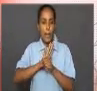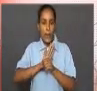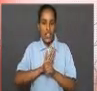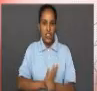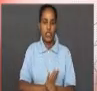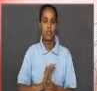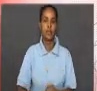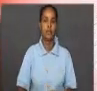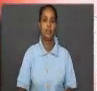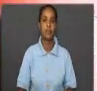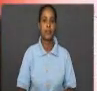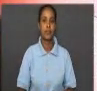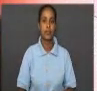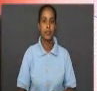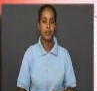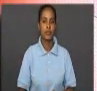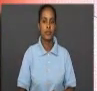pressures.